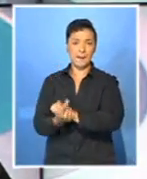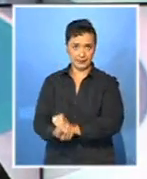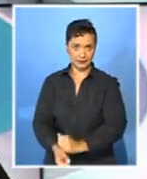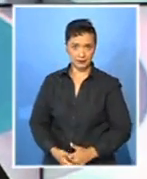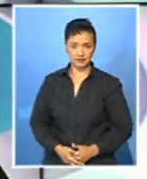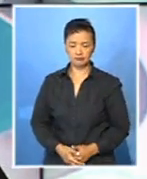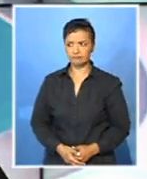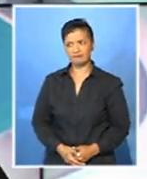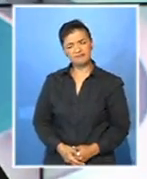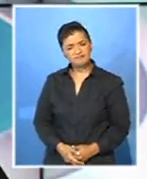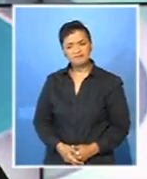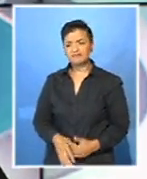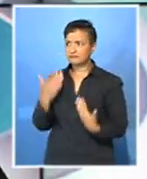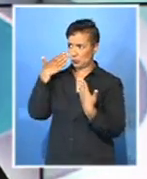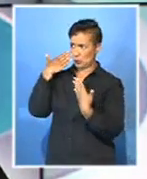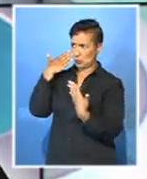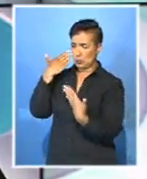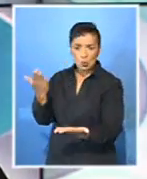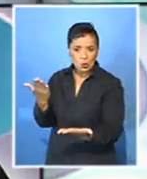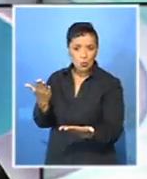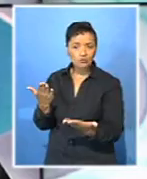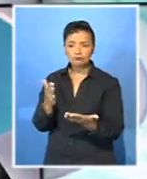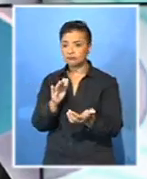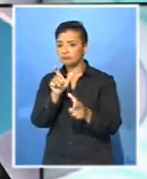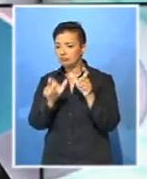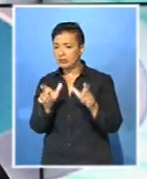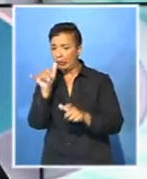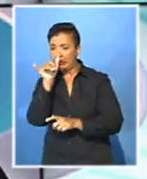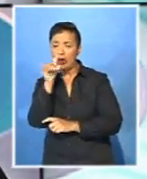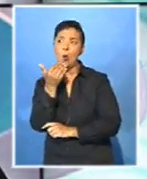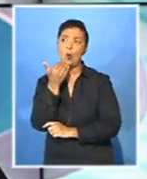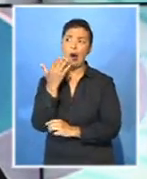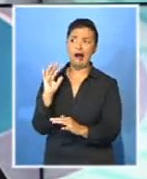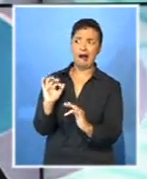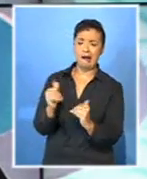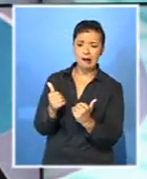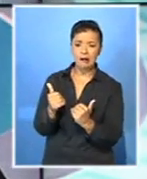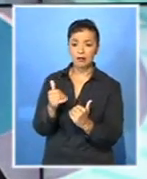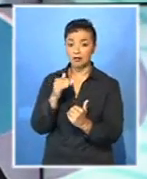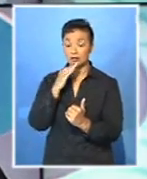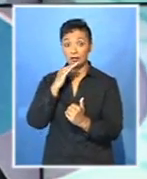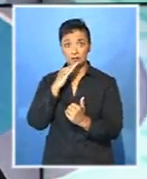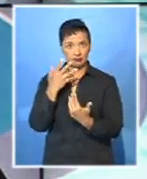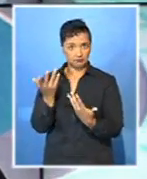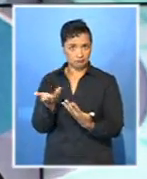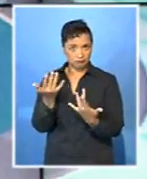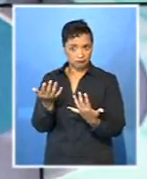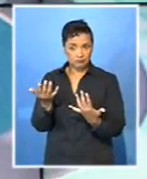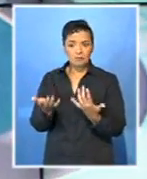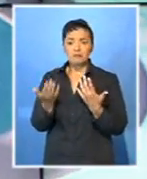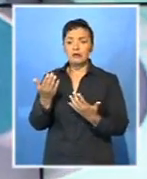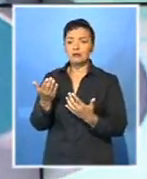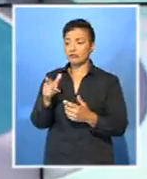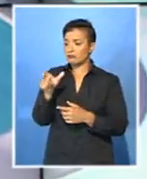so no idea as to what the situation with the hostage takers is. Do we have any idea, have there been any